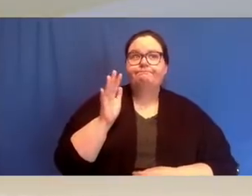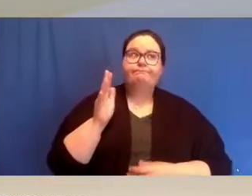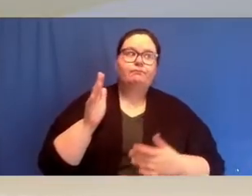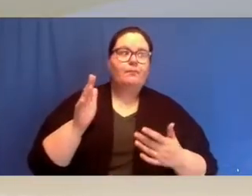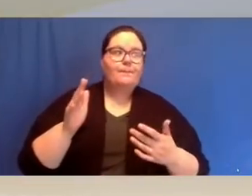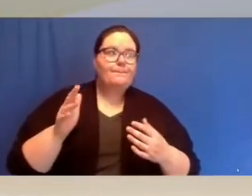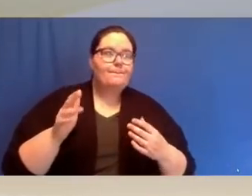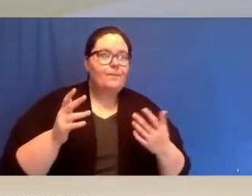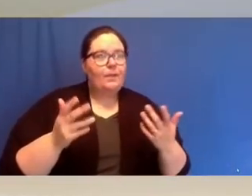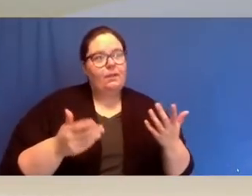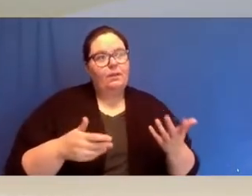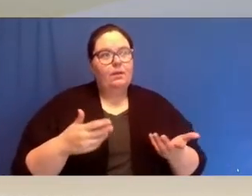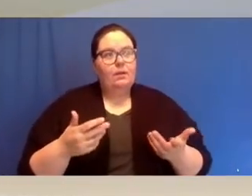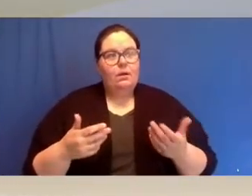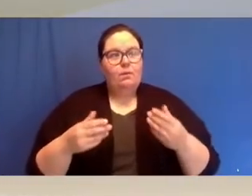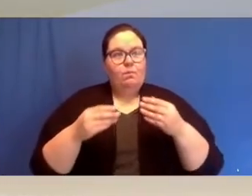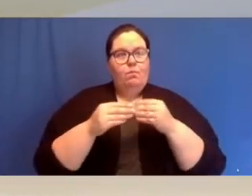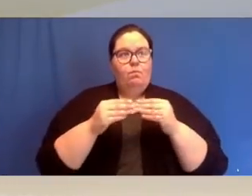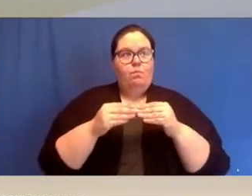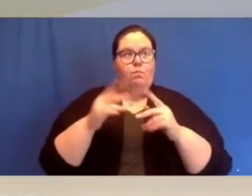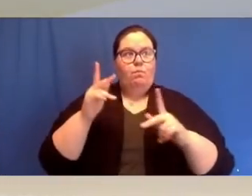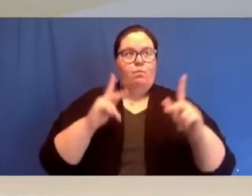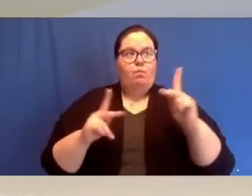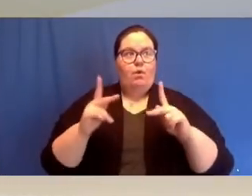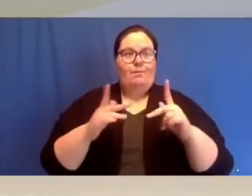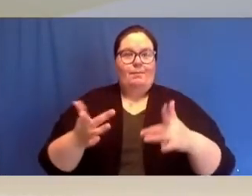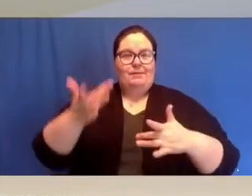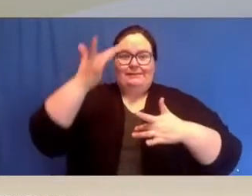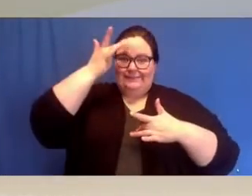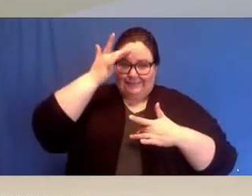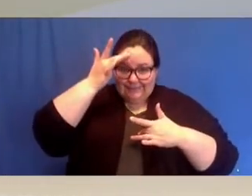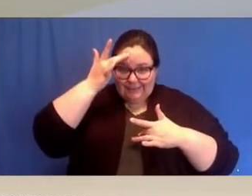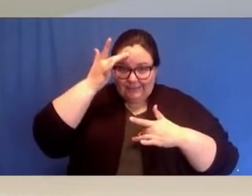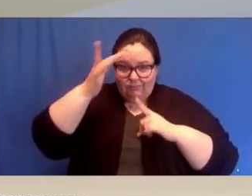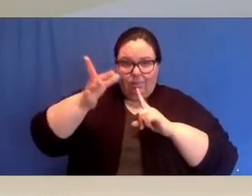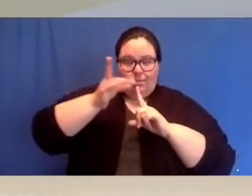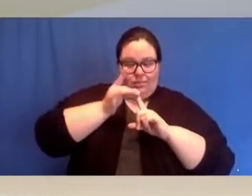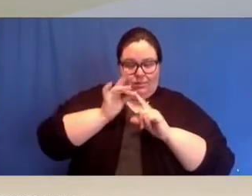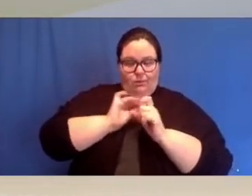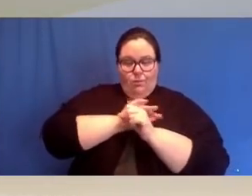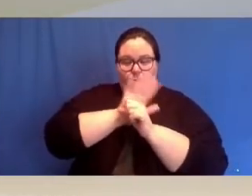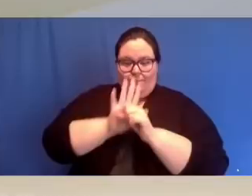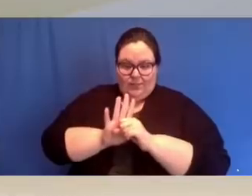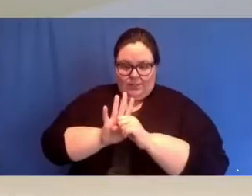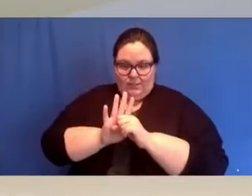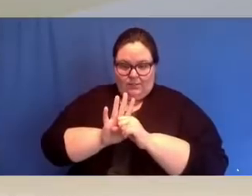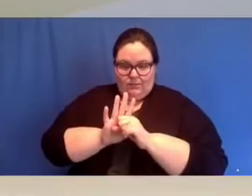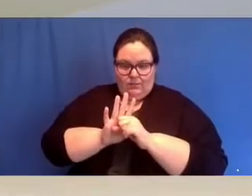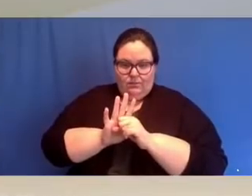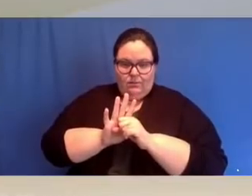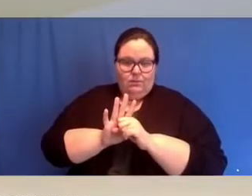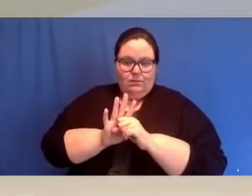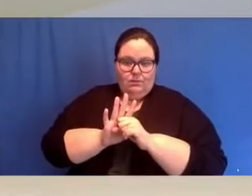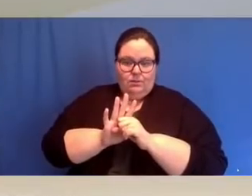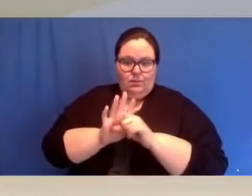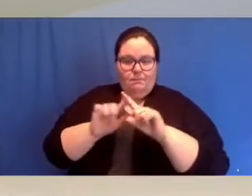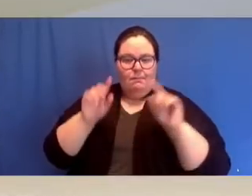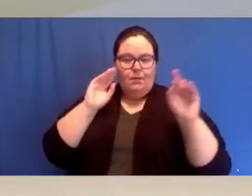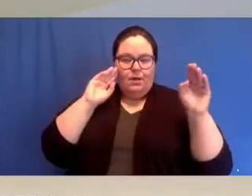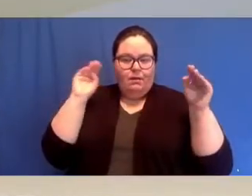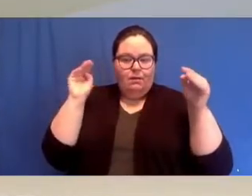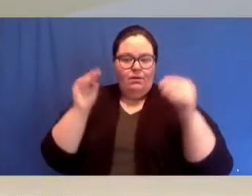more people getting infected, but really wanting to focus on